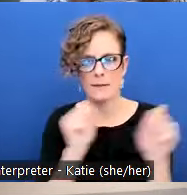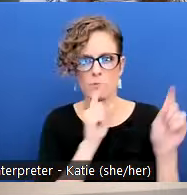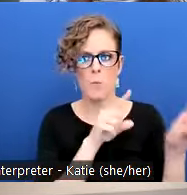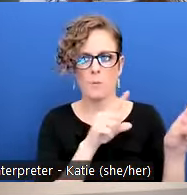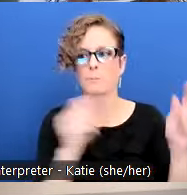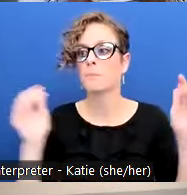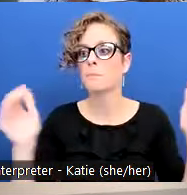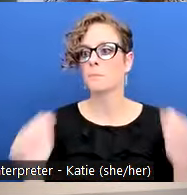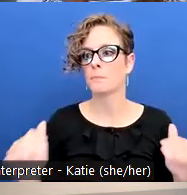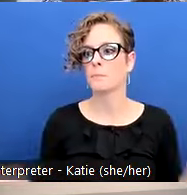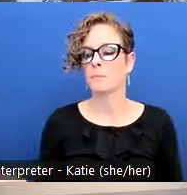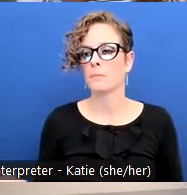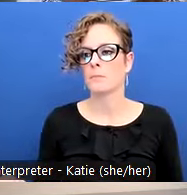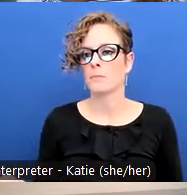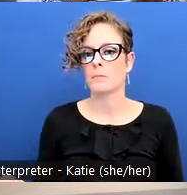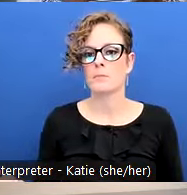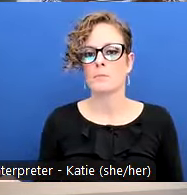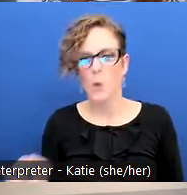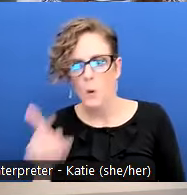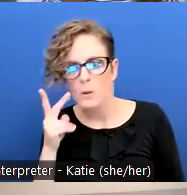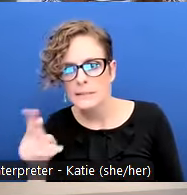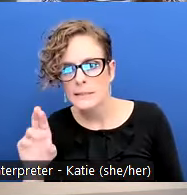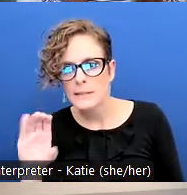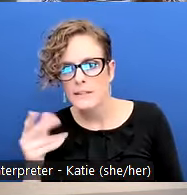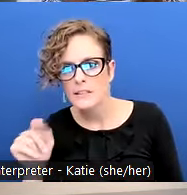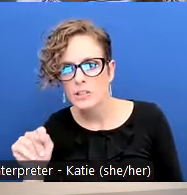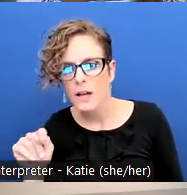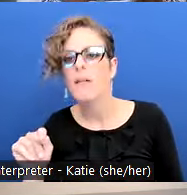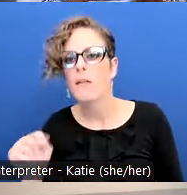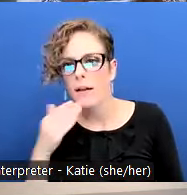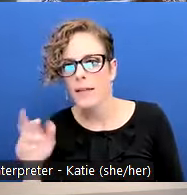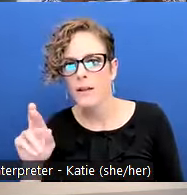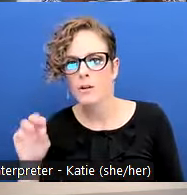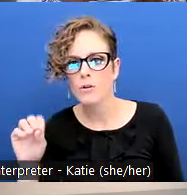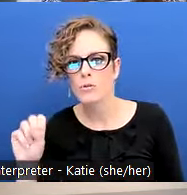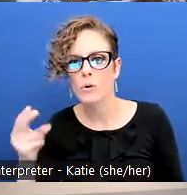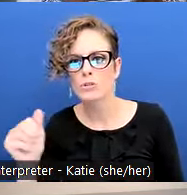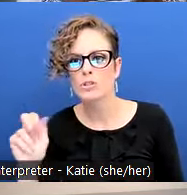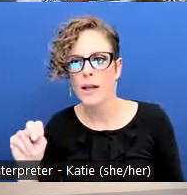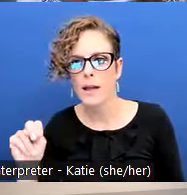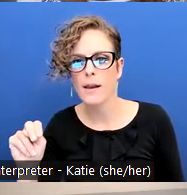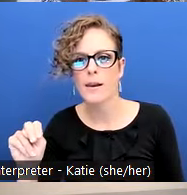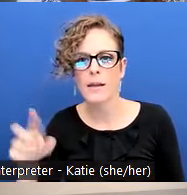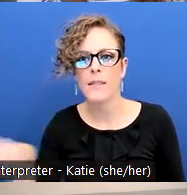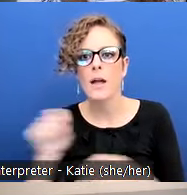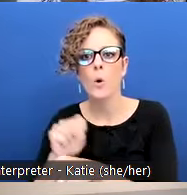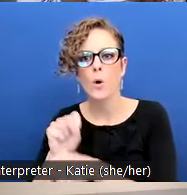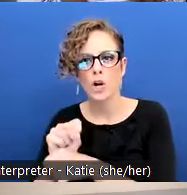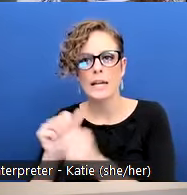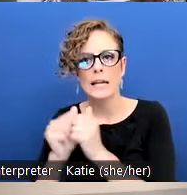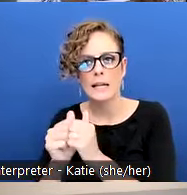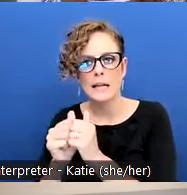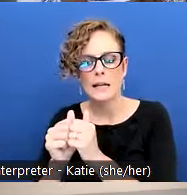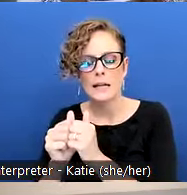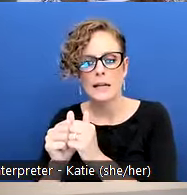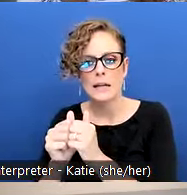peeking at the chat. Oh yes, thank you, Roshan. So there's work happening to put together a panel with